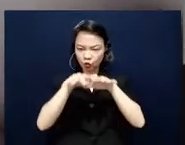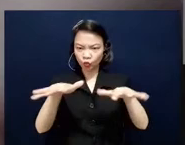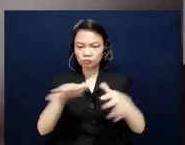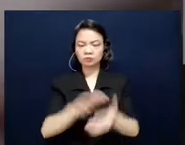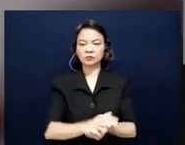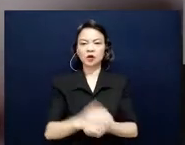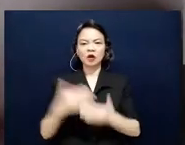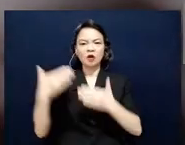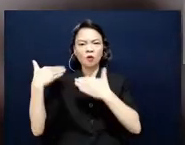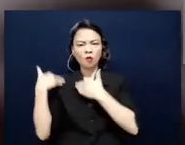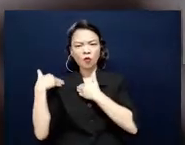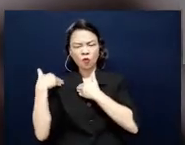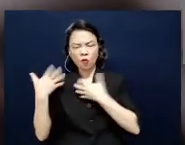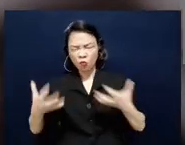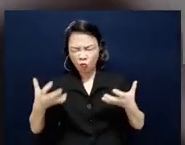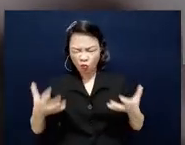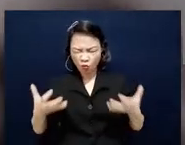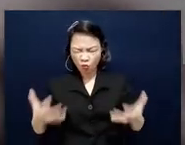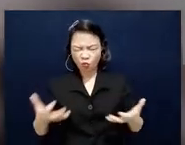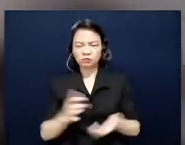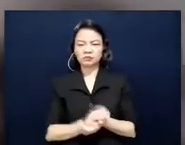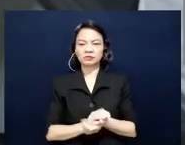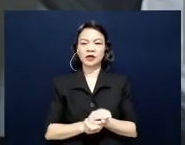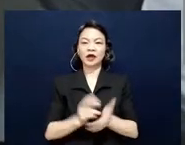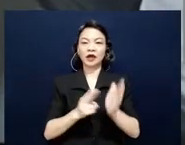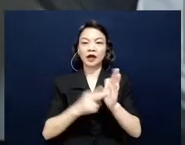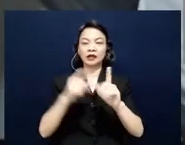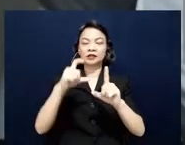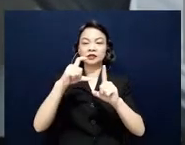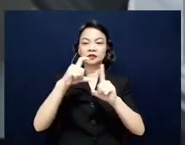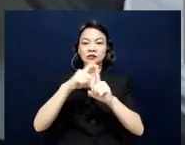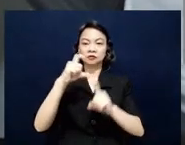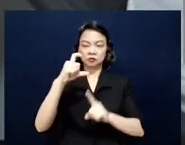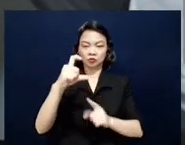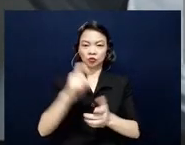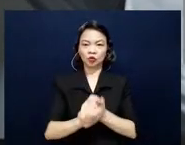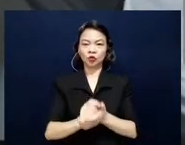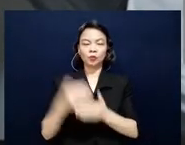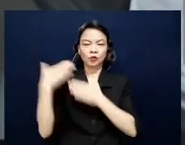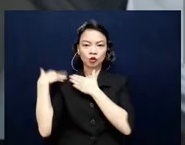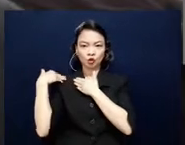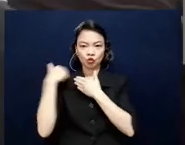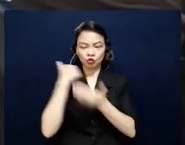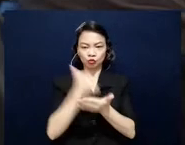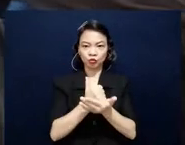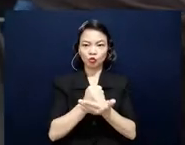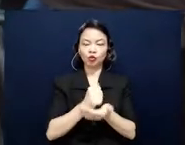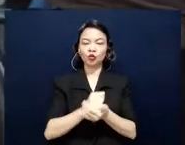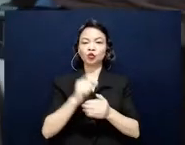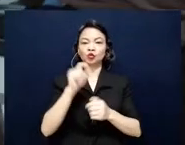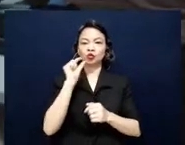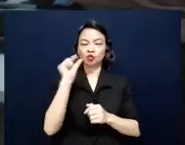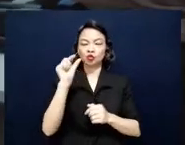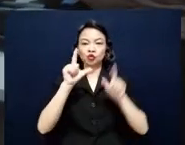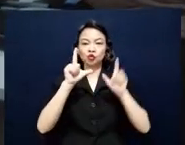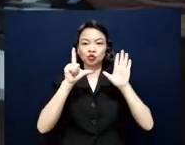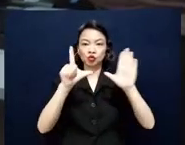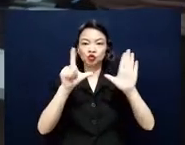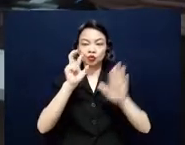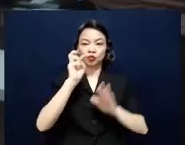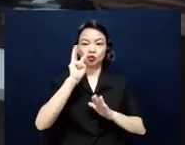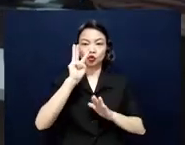is responsible for the 73% of the premature death in Indonesia. Young Health Program